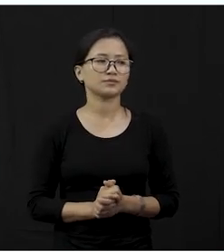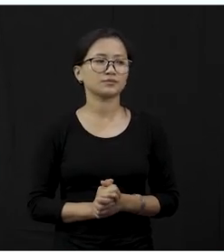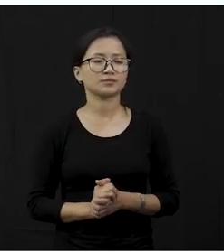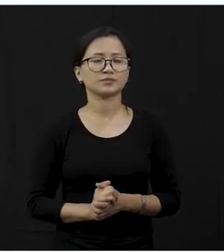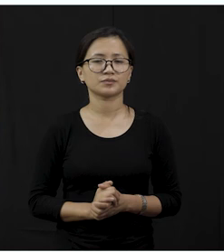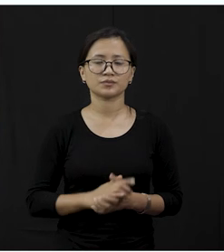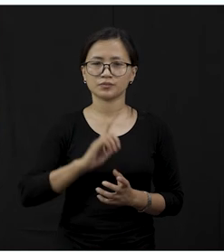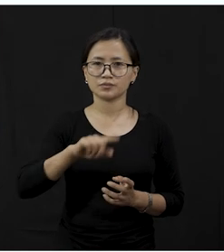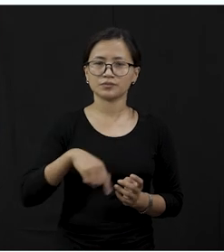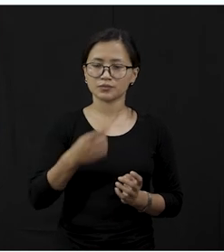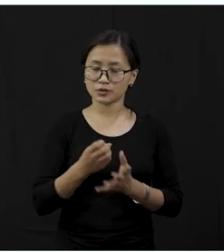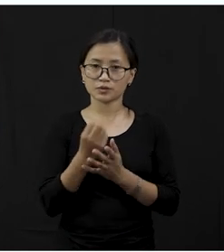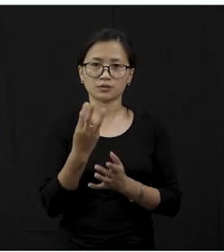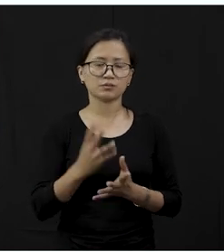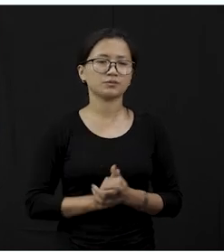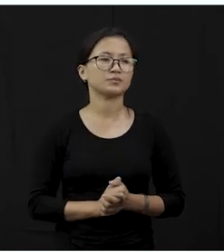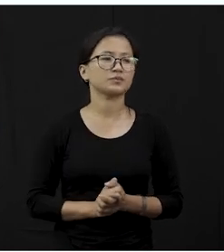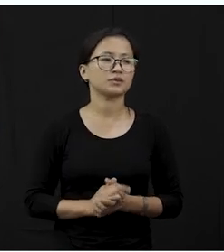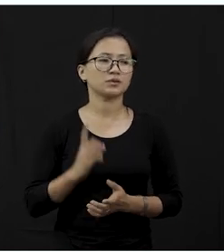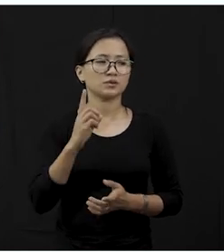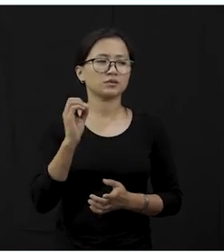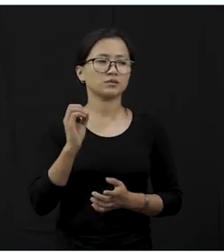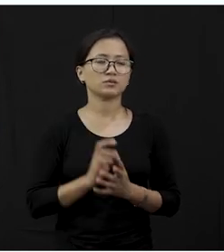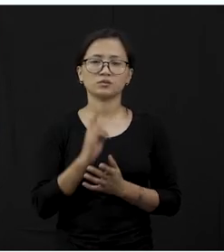1,239. Okay, again, the next number,